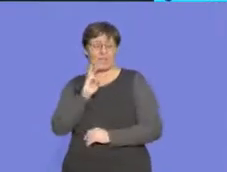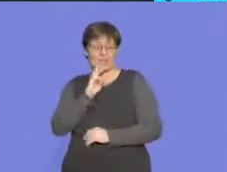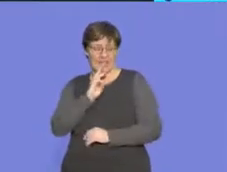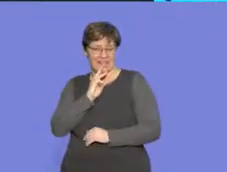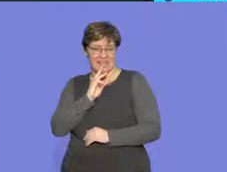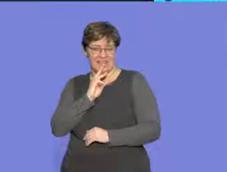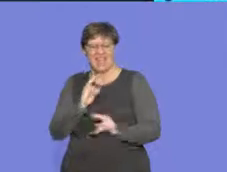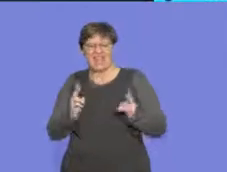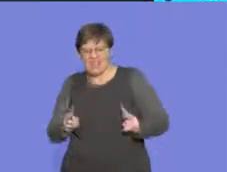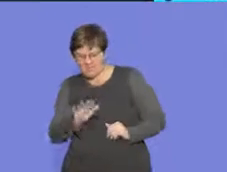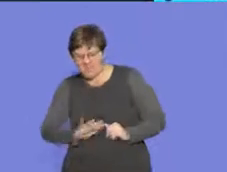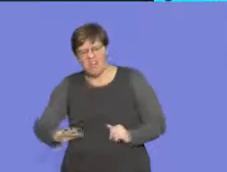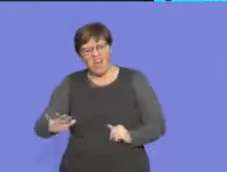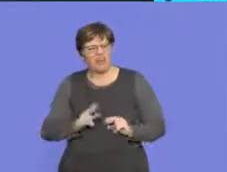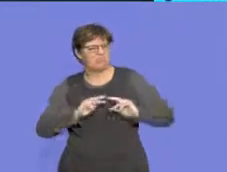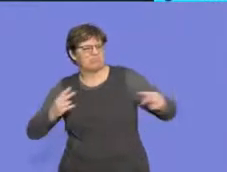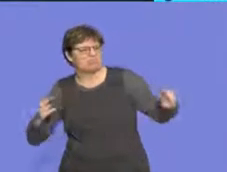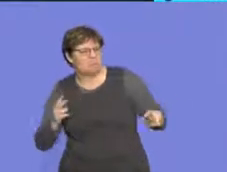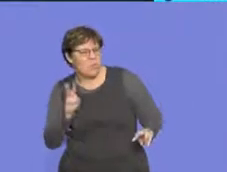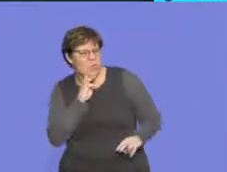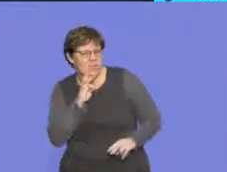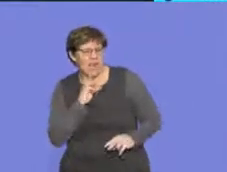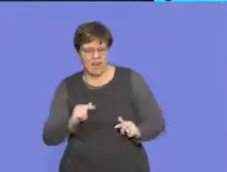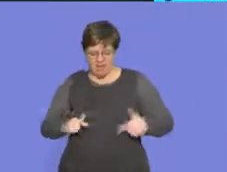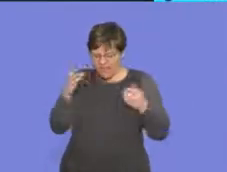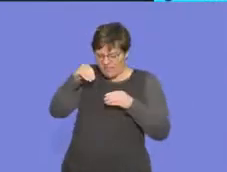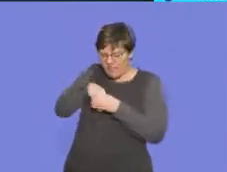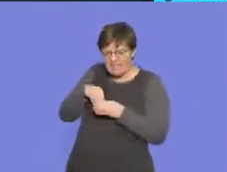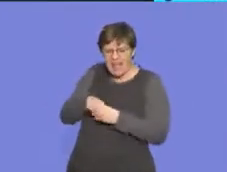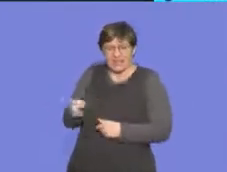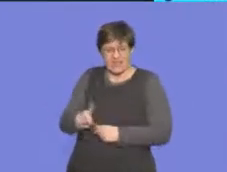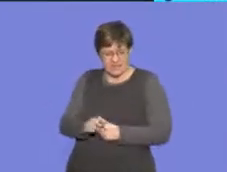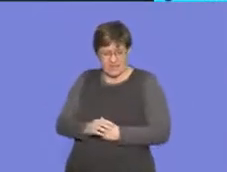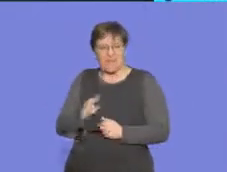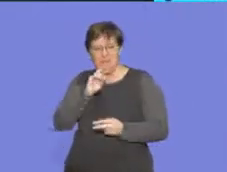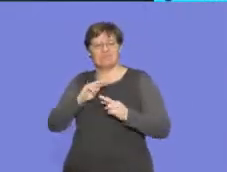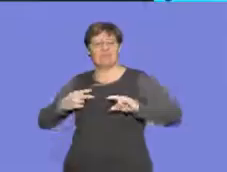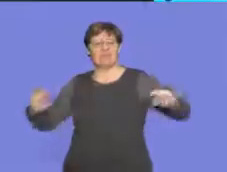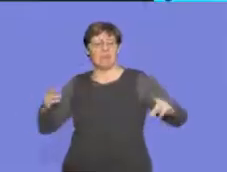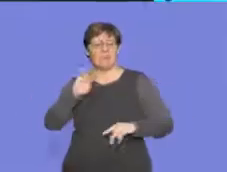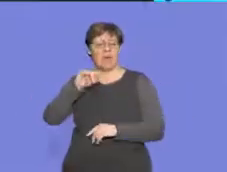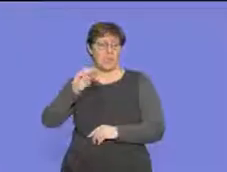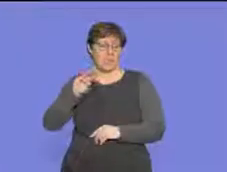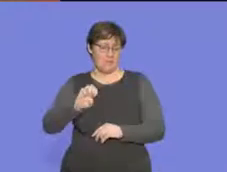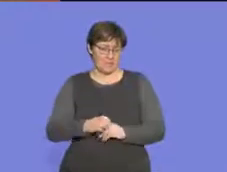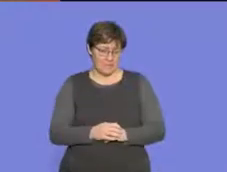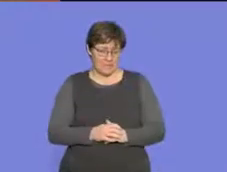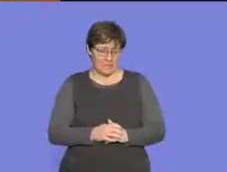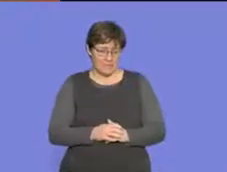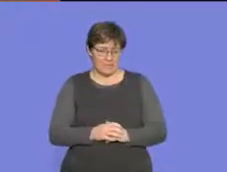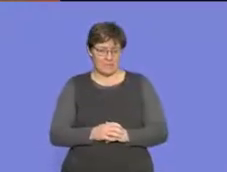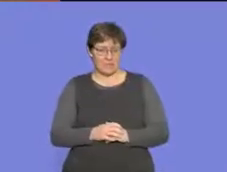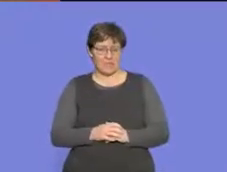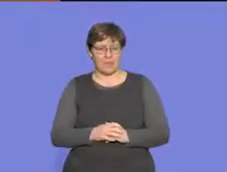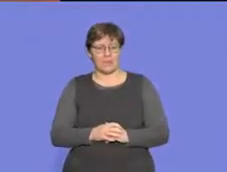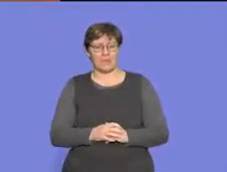the nature of the water, in terms of the living components in there that defines the type of biome. Right.